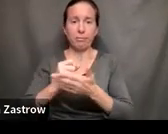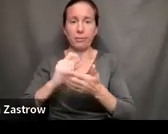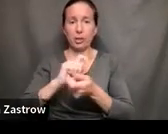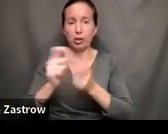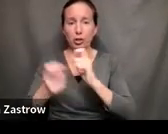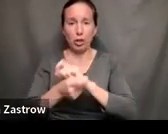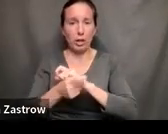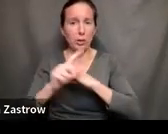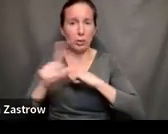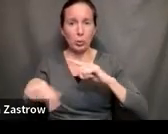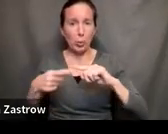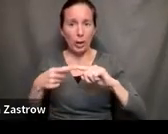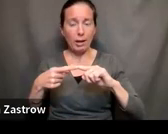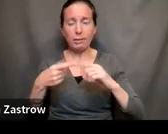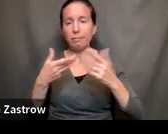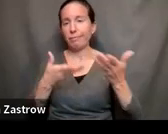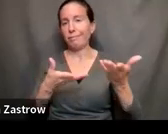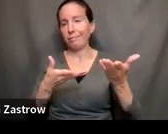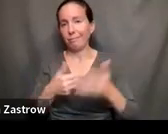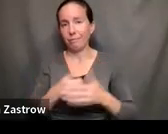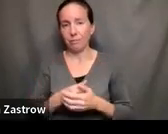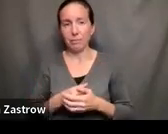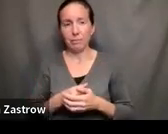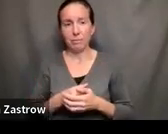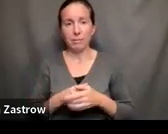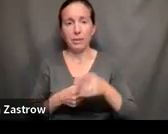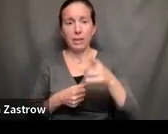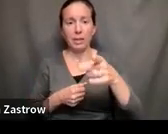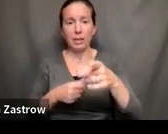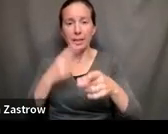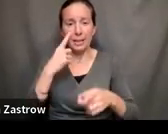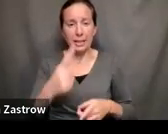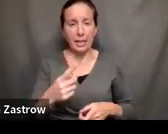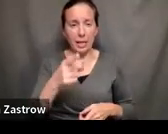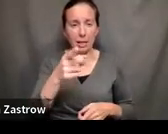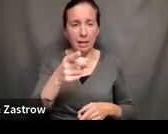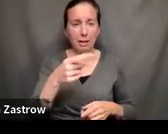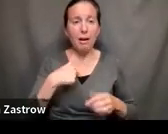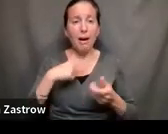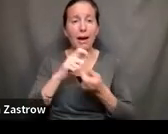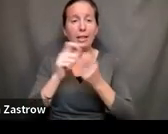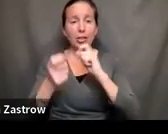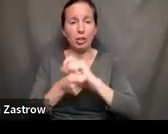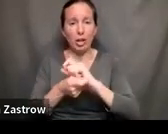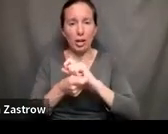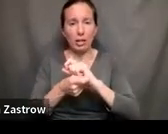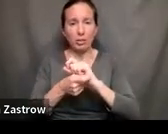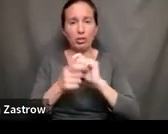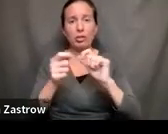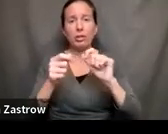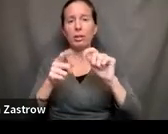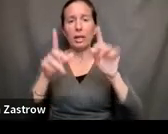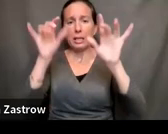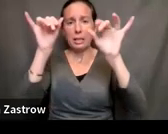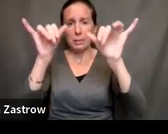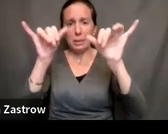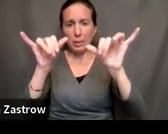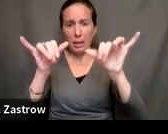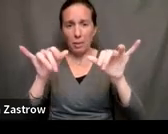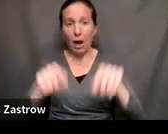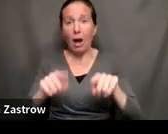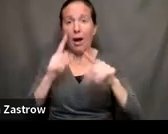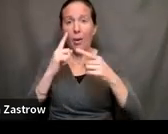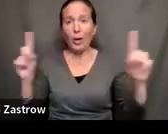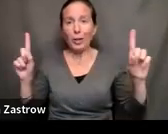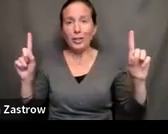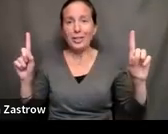what was happening. So here, as always happened with me, I changed something and bam, look at that, it worked.